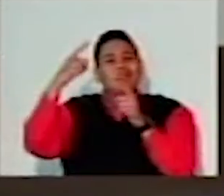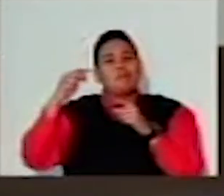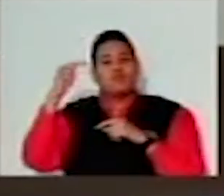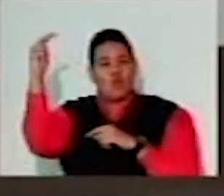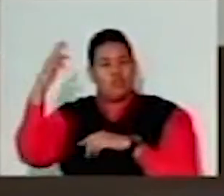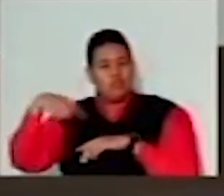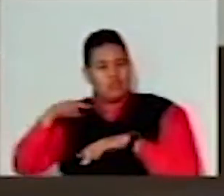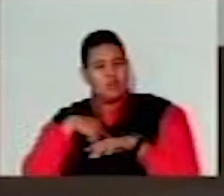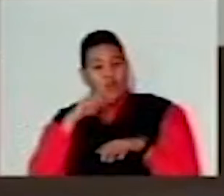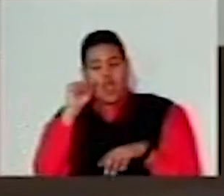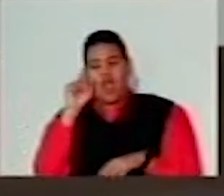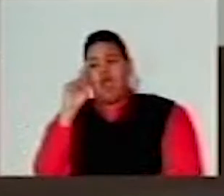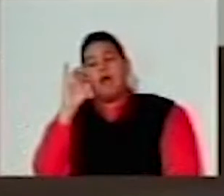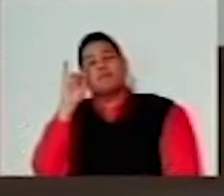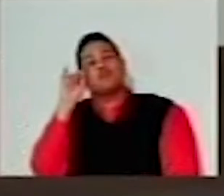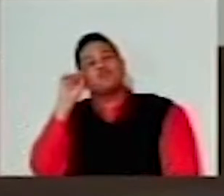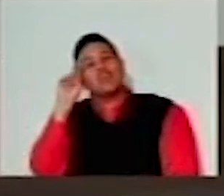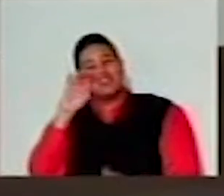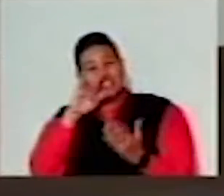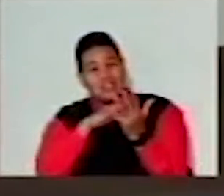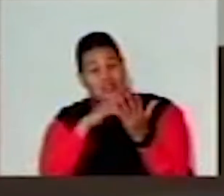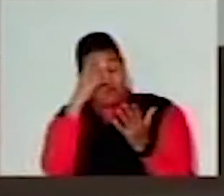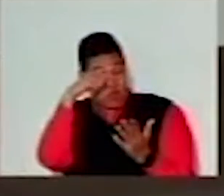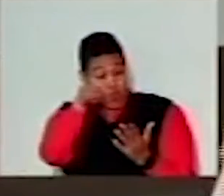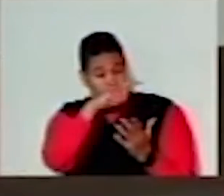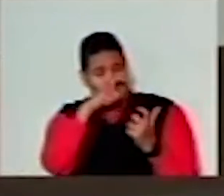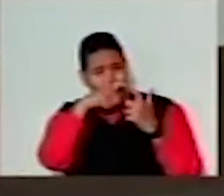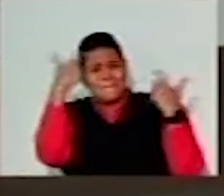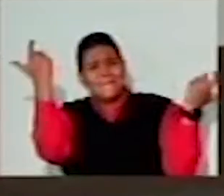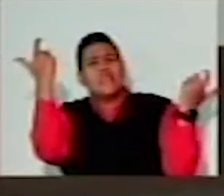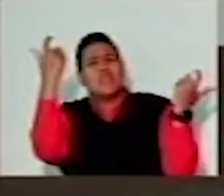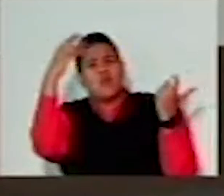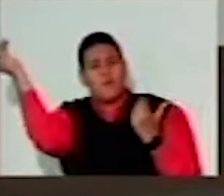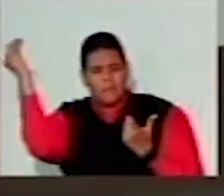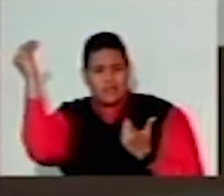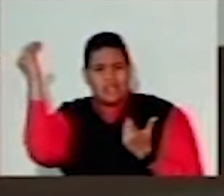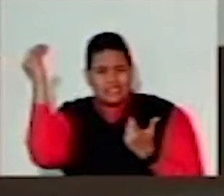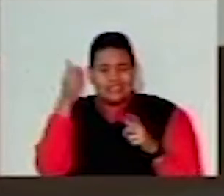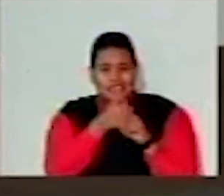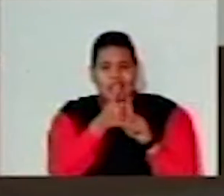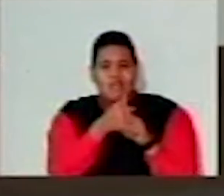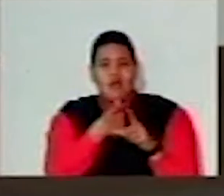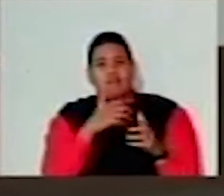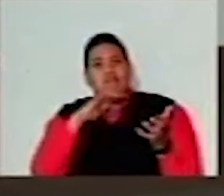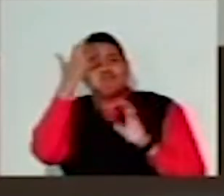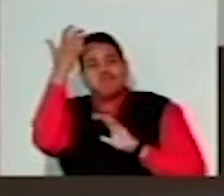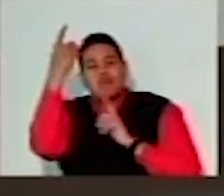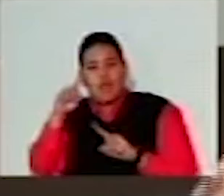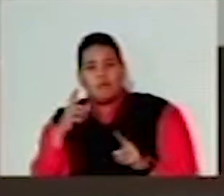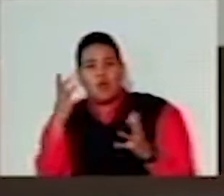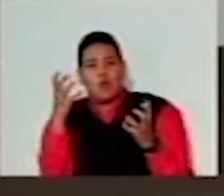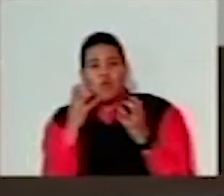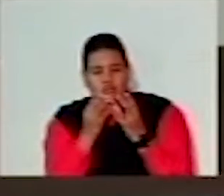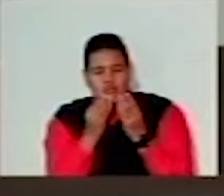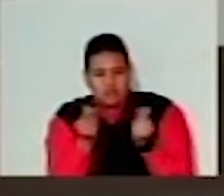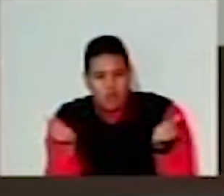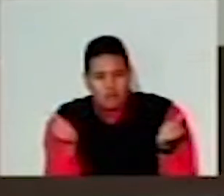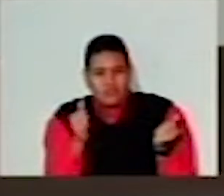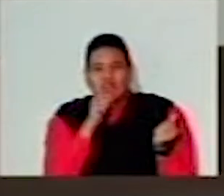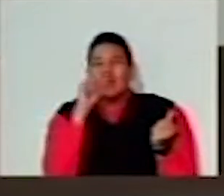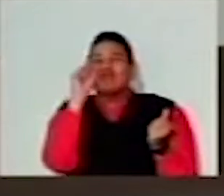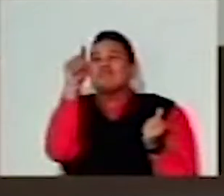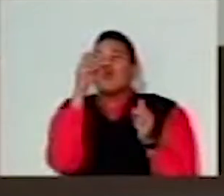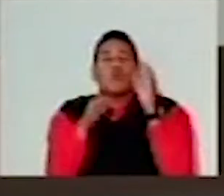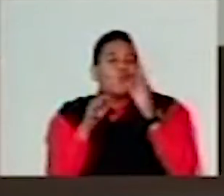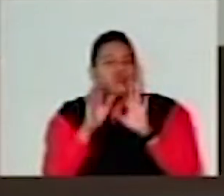be arbitration centers for those big companies that have disputes and want it to be dealt with, not in the